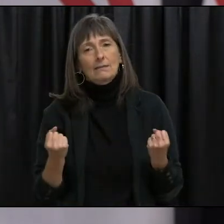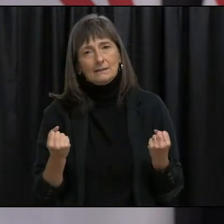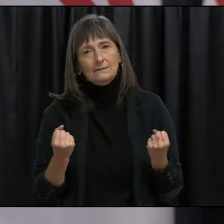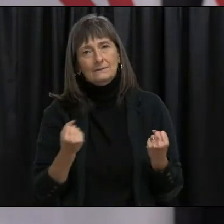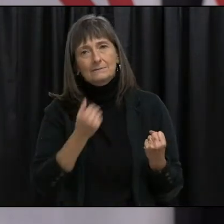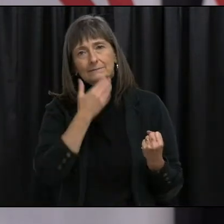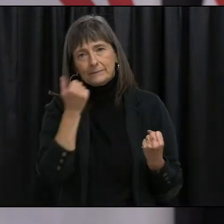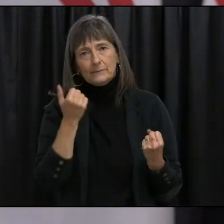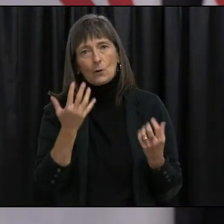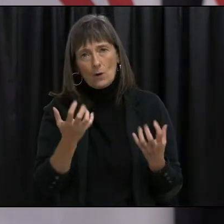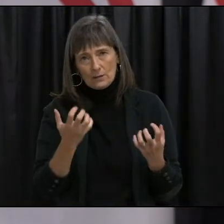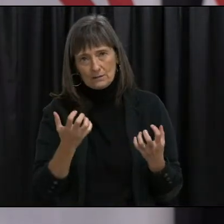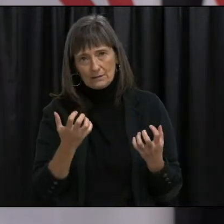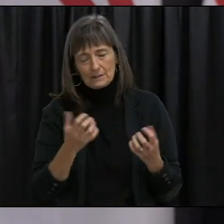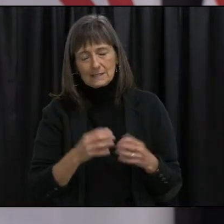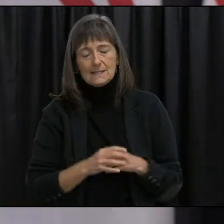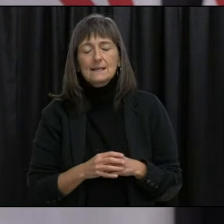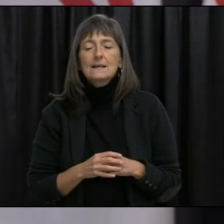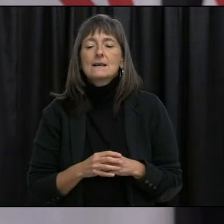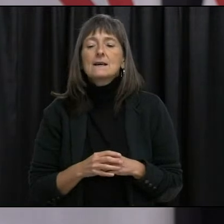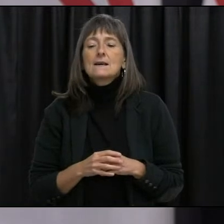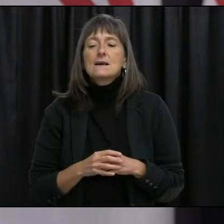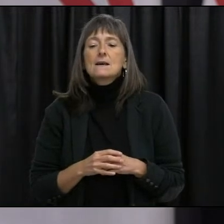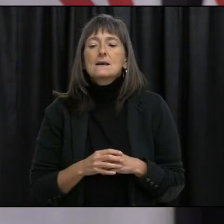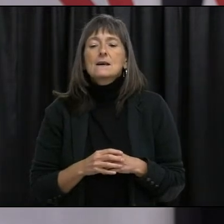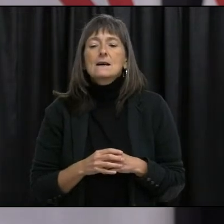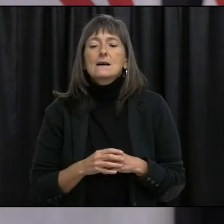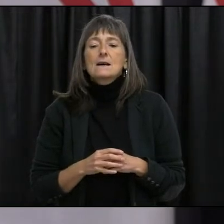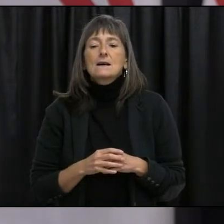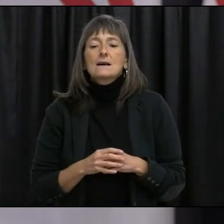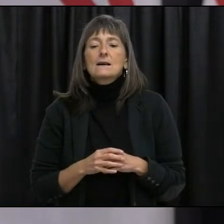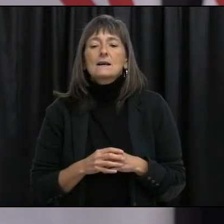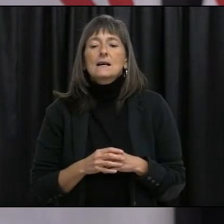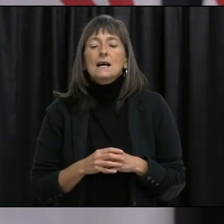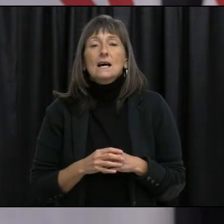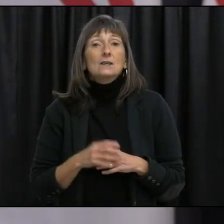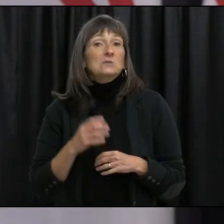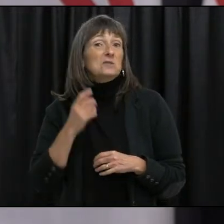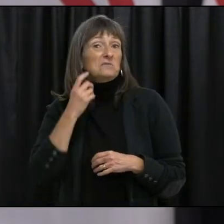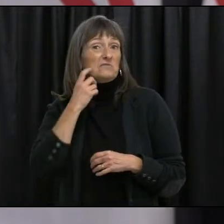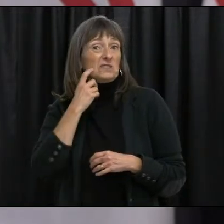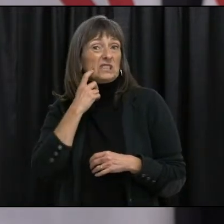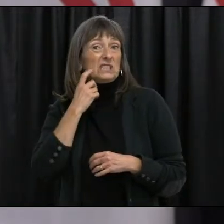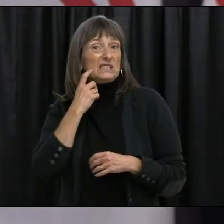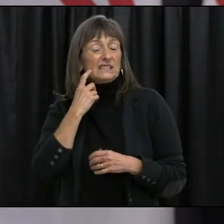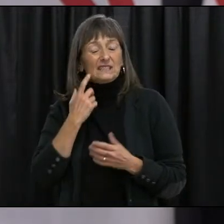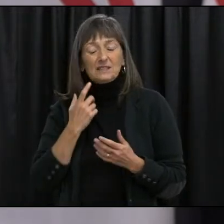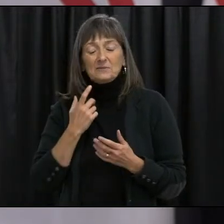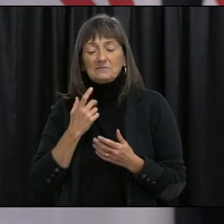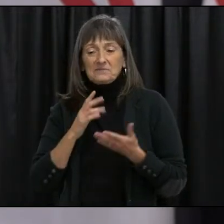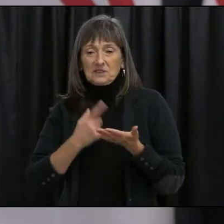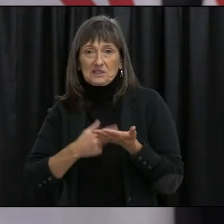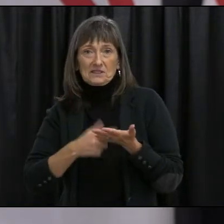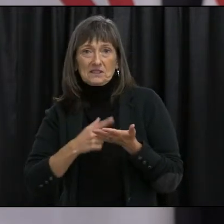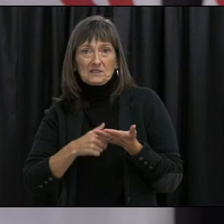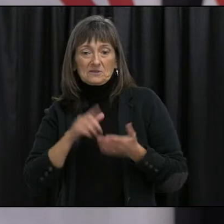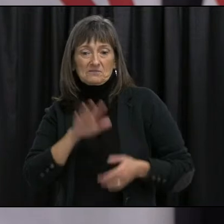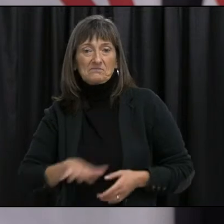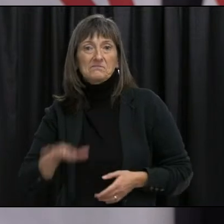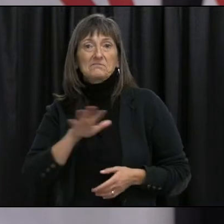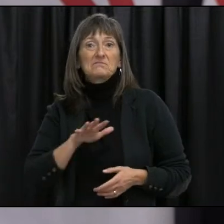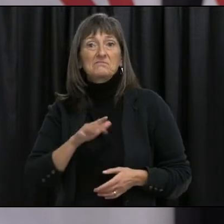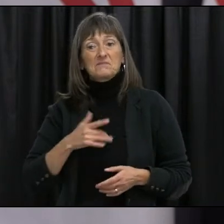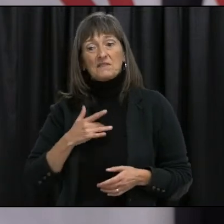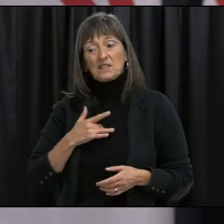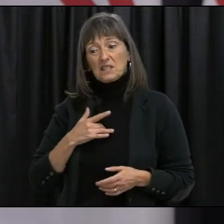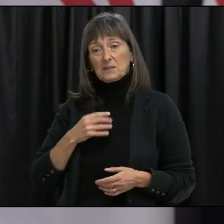of health. I would think, given my conversations with my constituents, the vast majority of